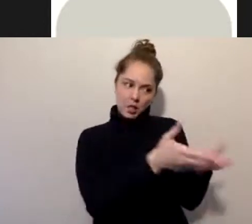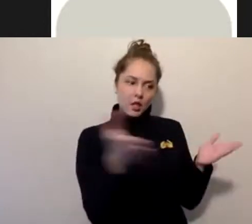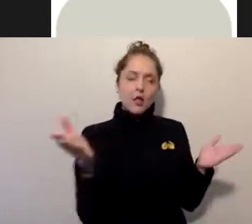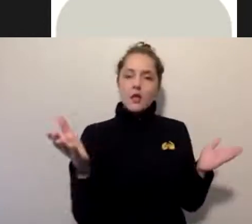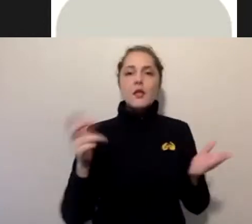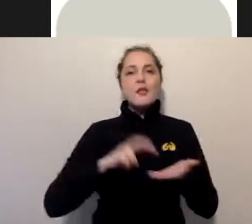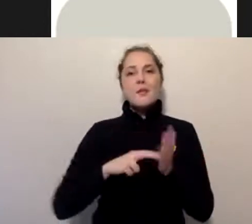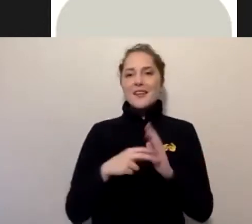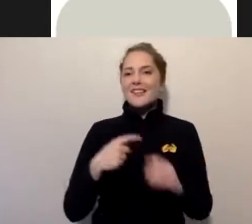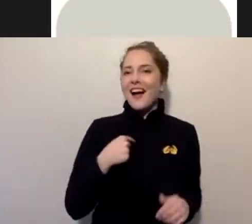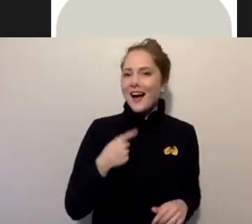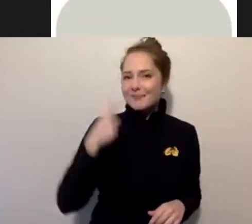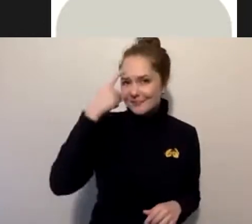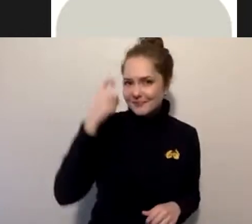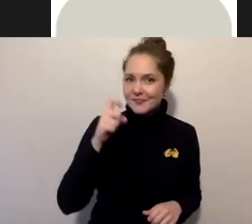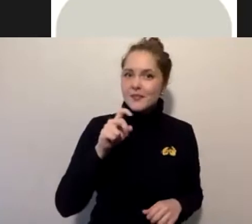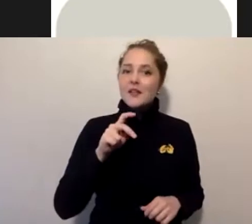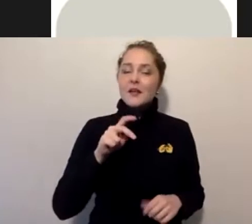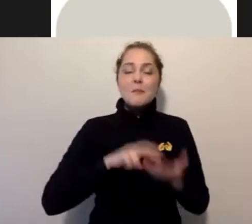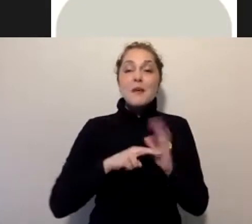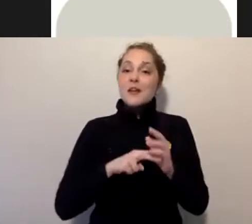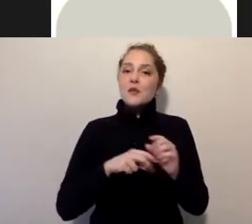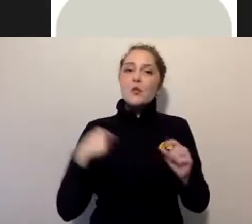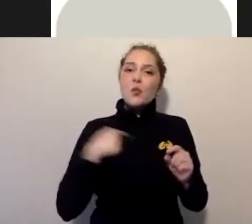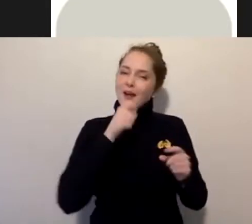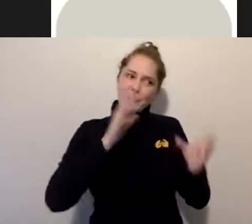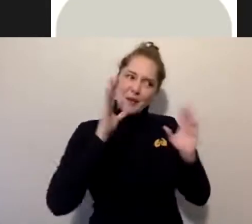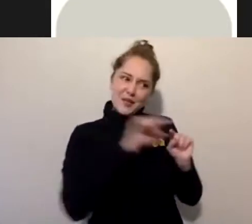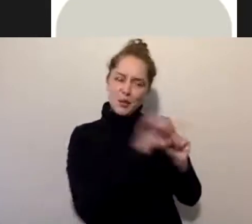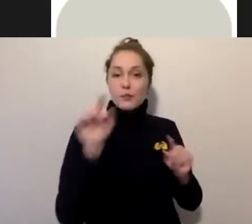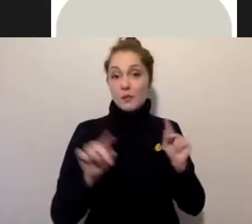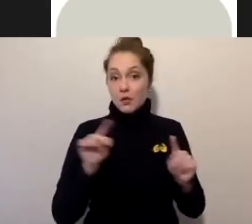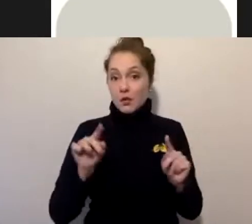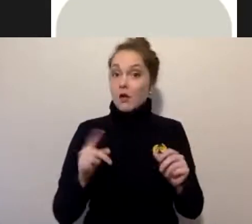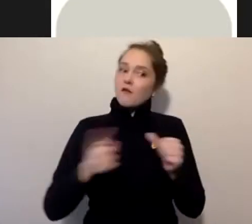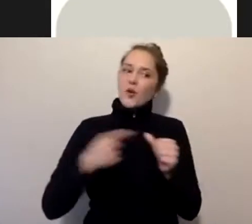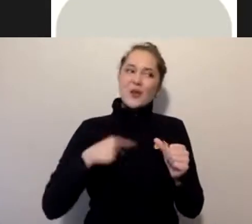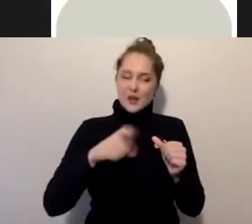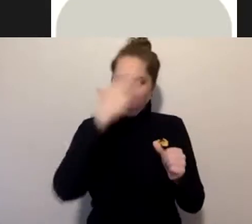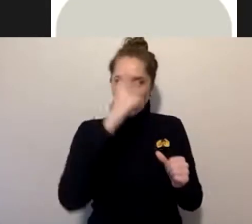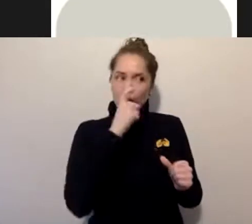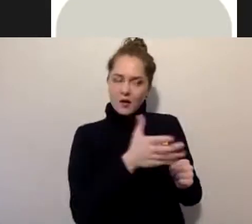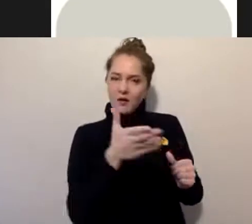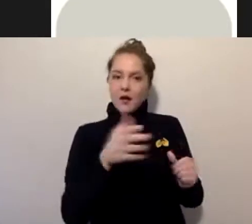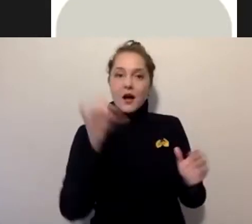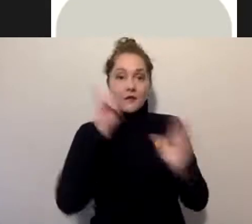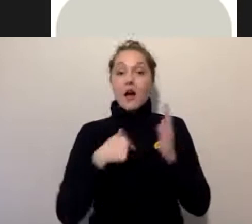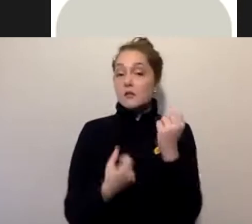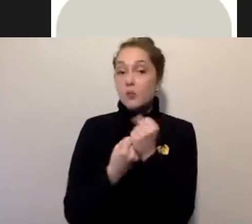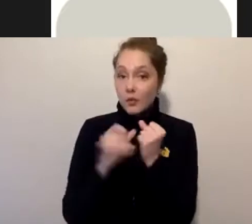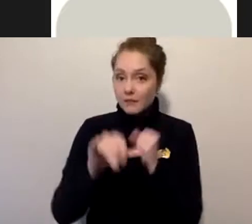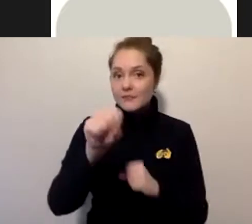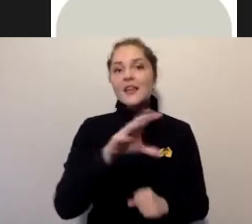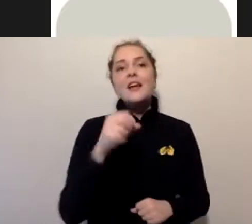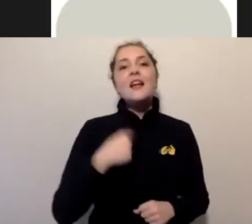good hunch I have that folks aren't being listened to. And I think that it starts with identifying. So first, I do support it. And I think that we